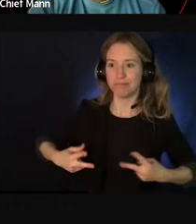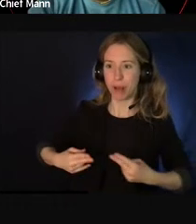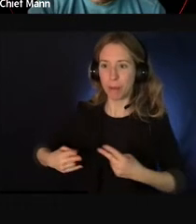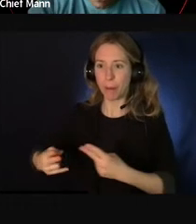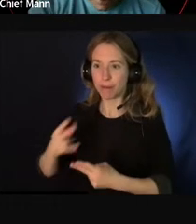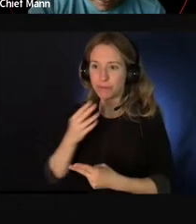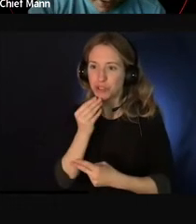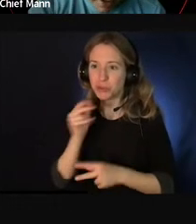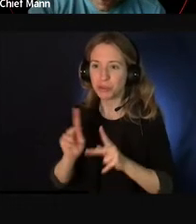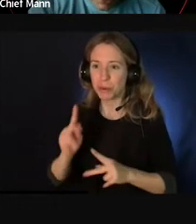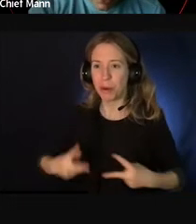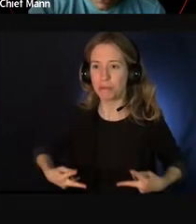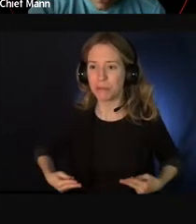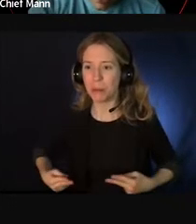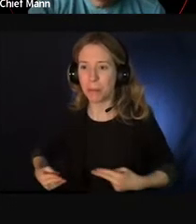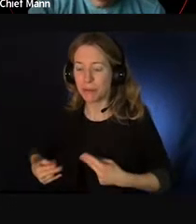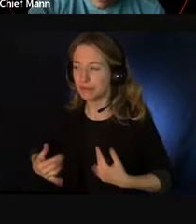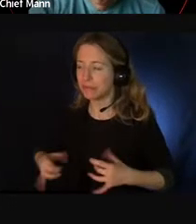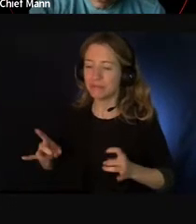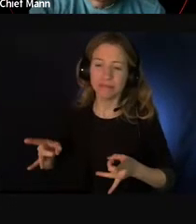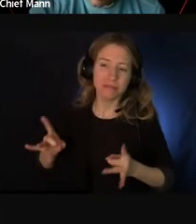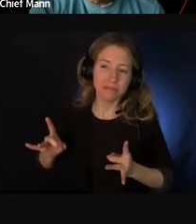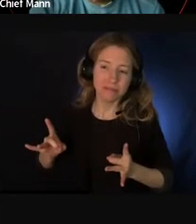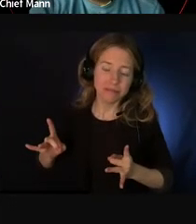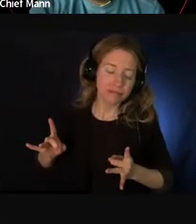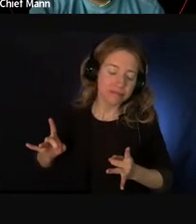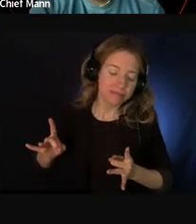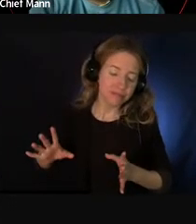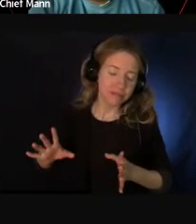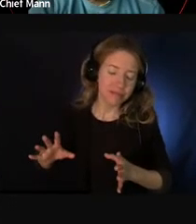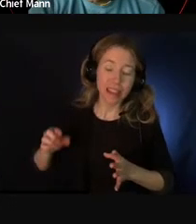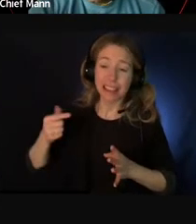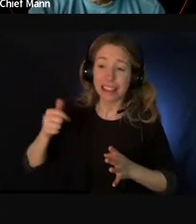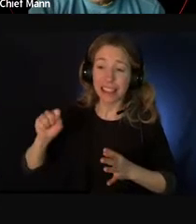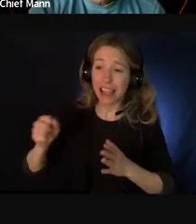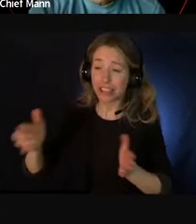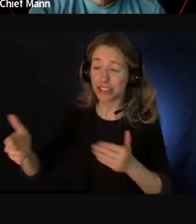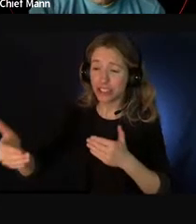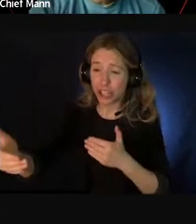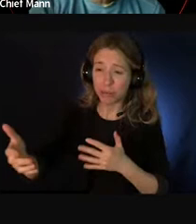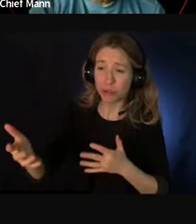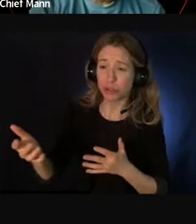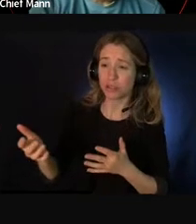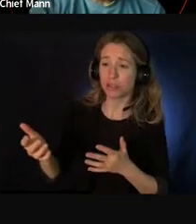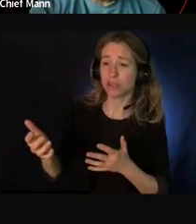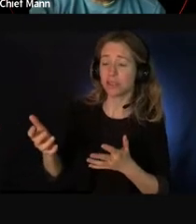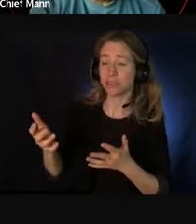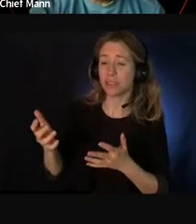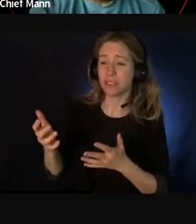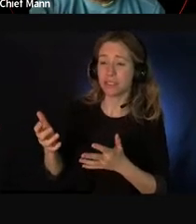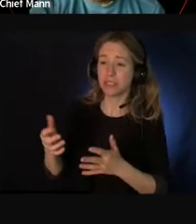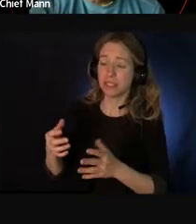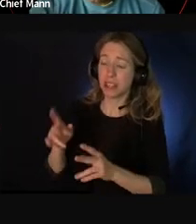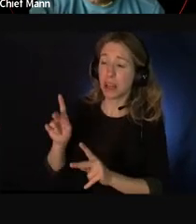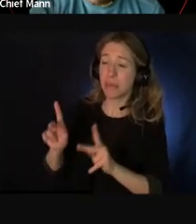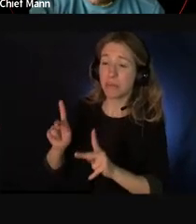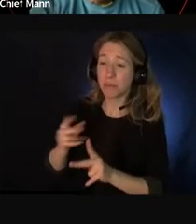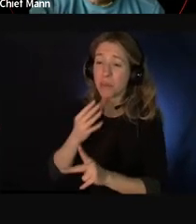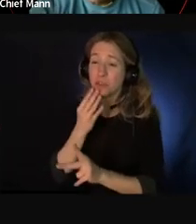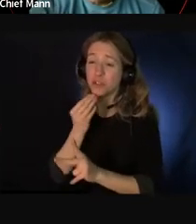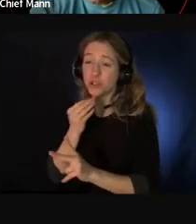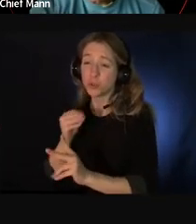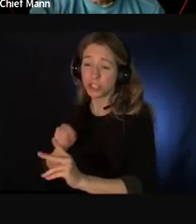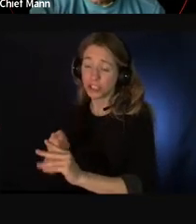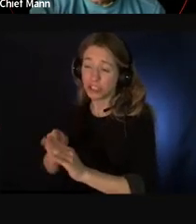gas concentration camps and gas chambers, mass murdering of those